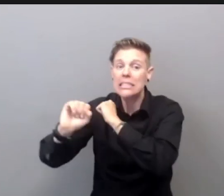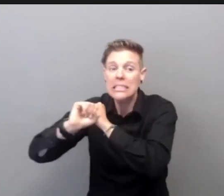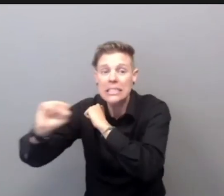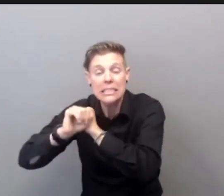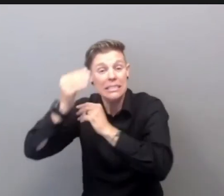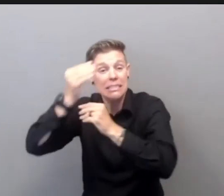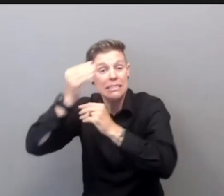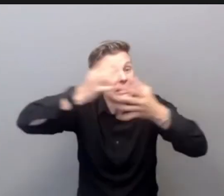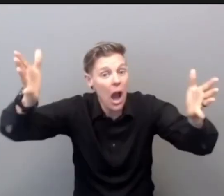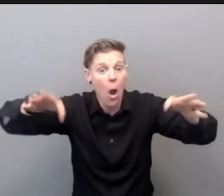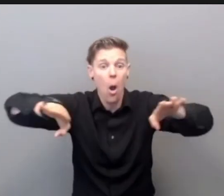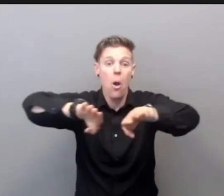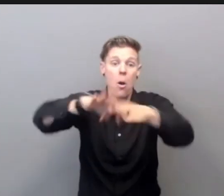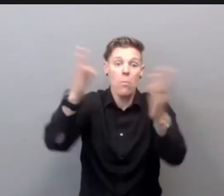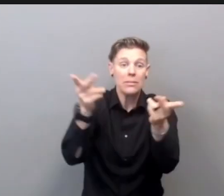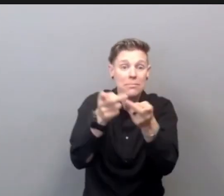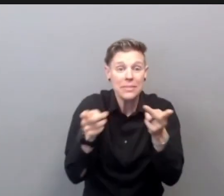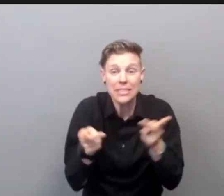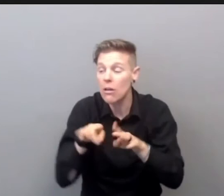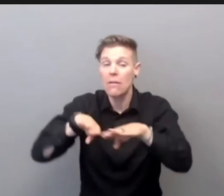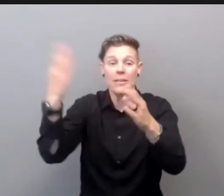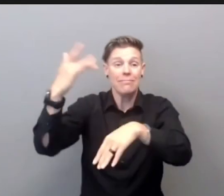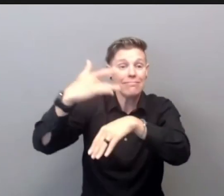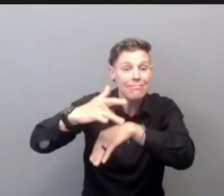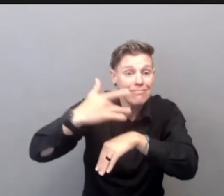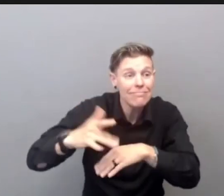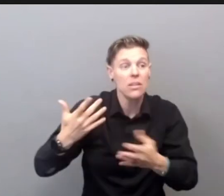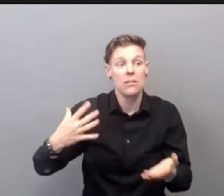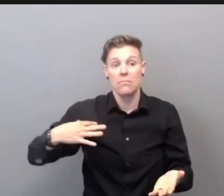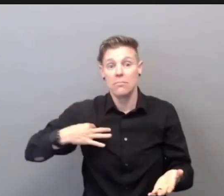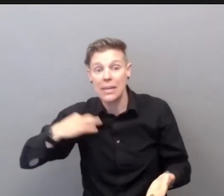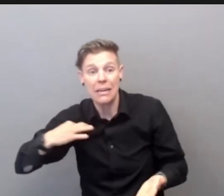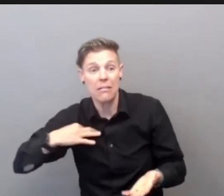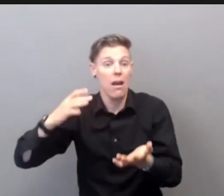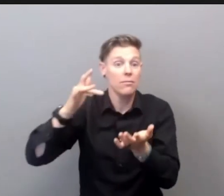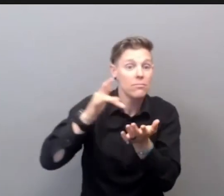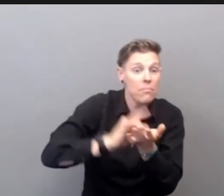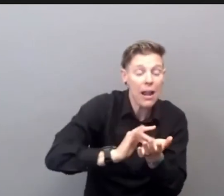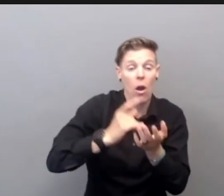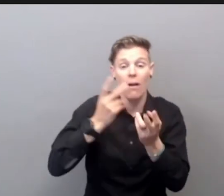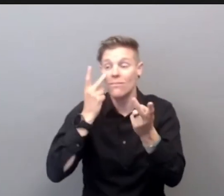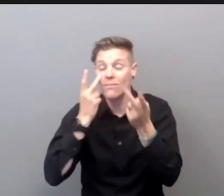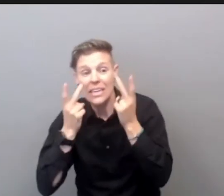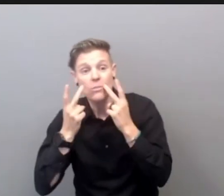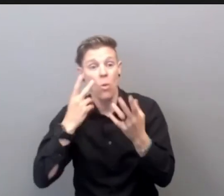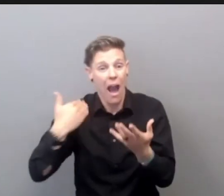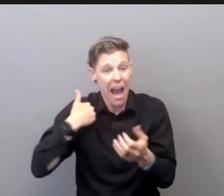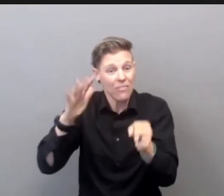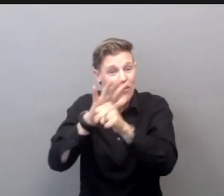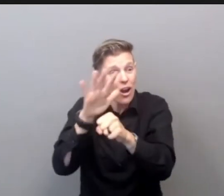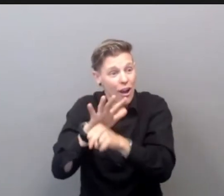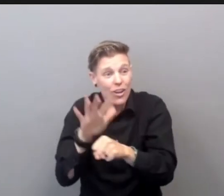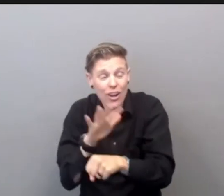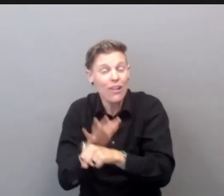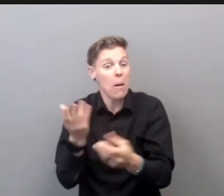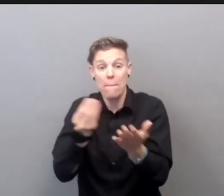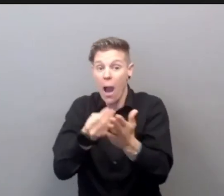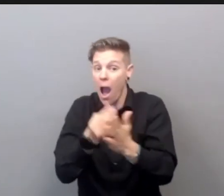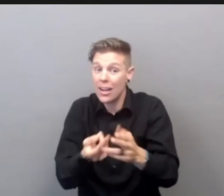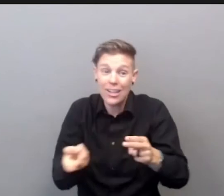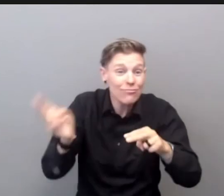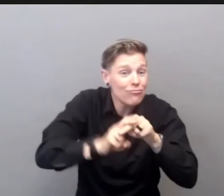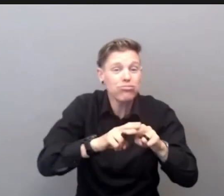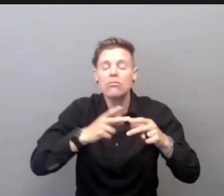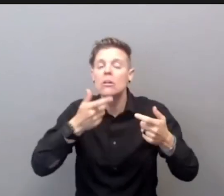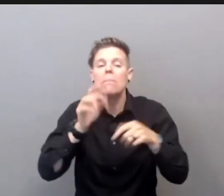perks, from healthcare benefits, healthcare consultation resources, to increased wages. So certainly we're coming up with creative